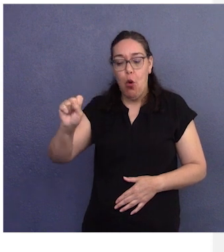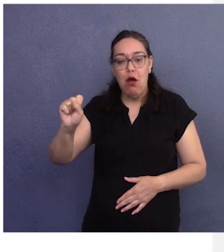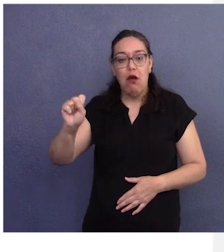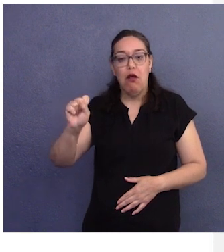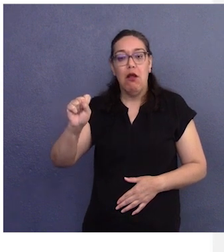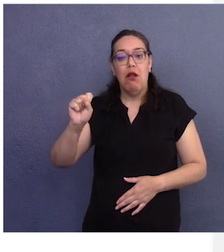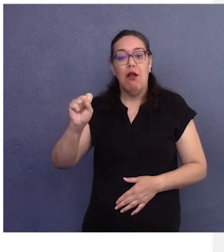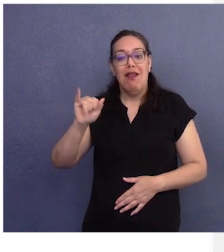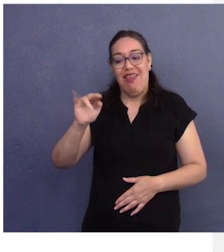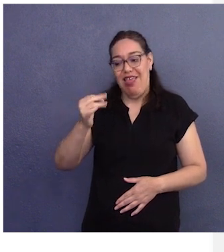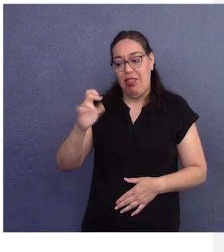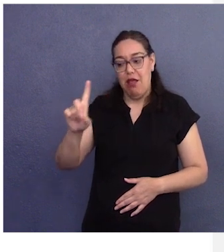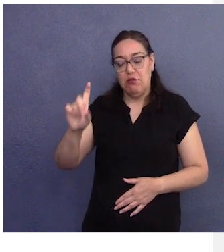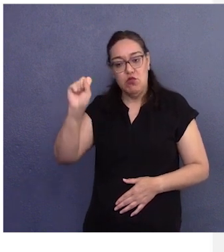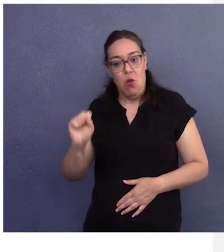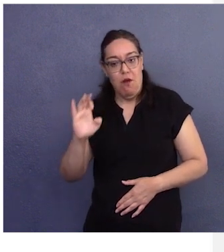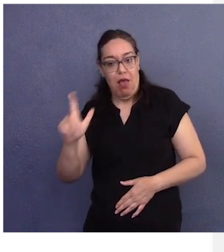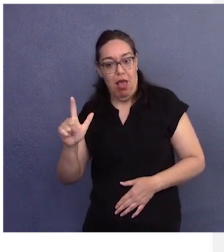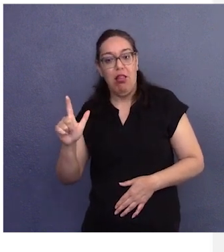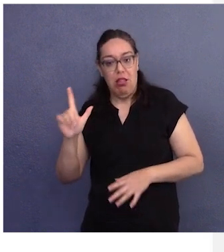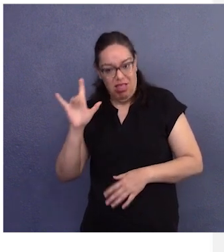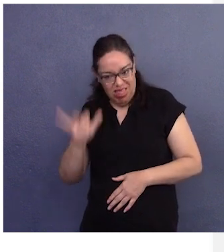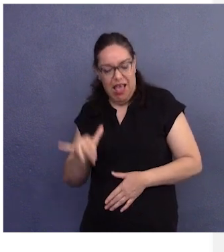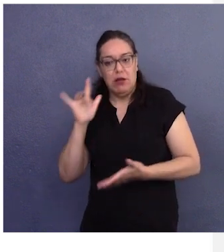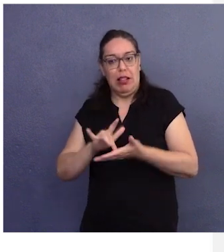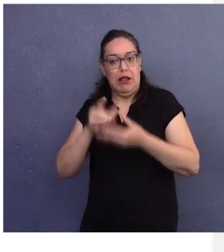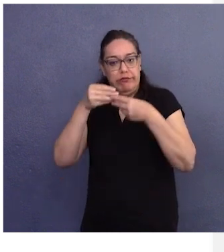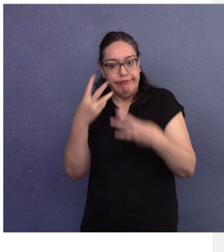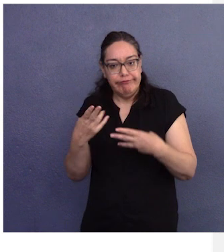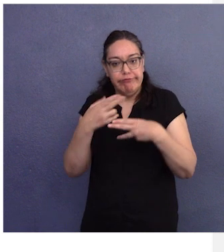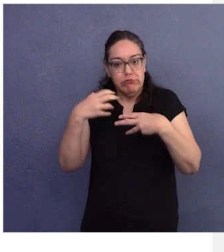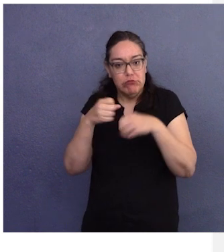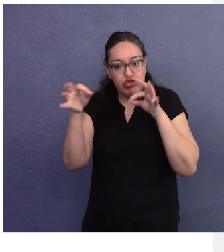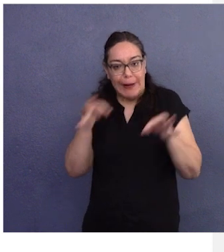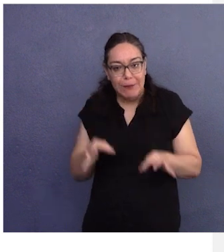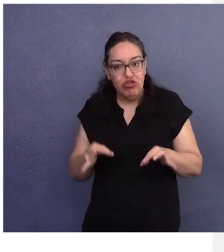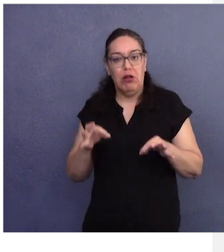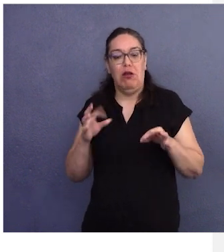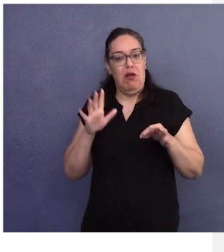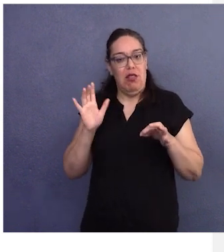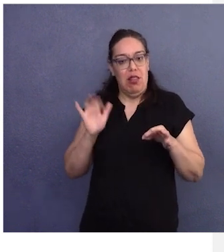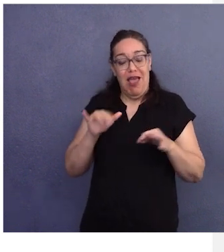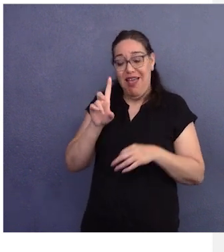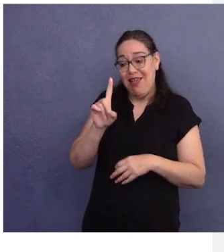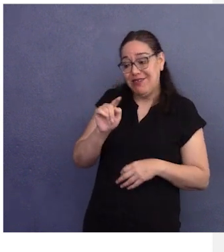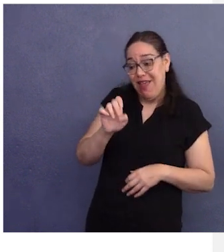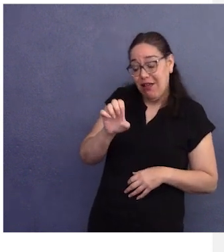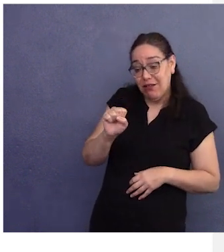click on that. And here's a description, the dates